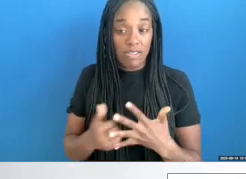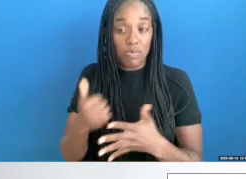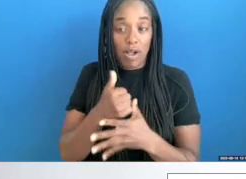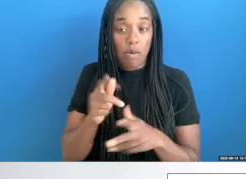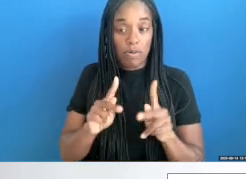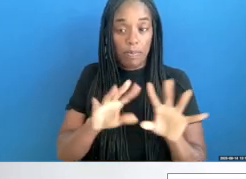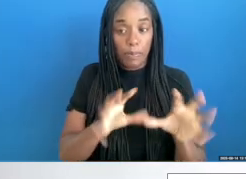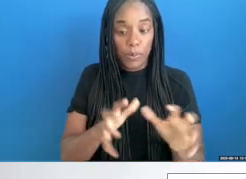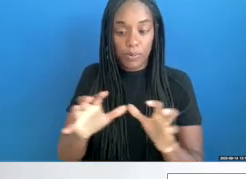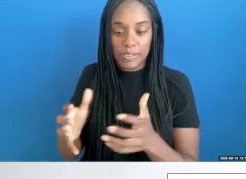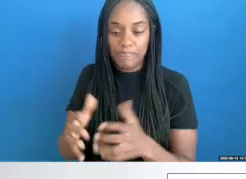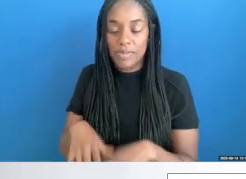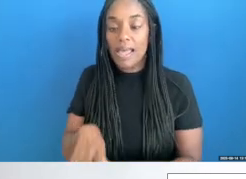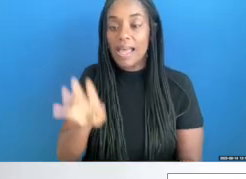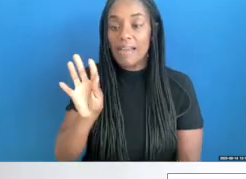2021-22,